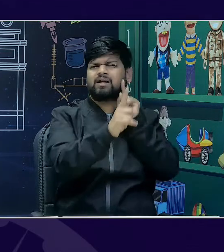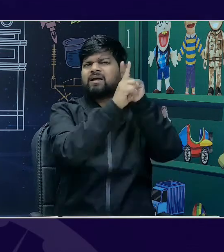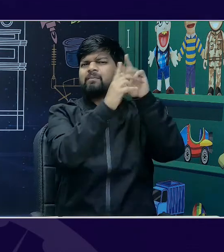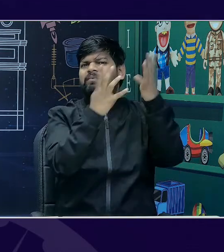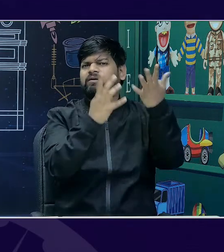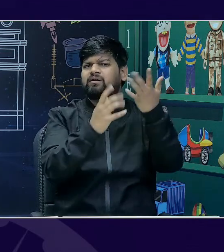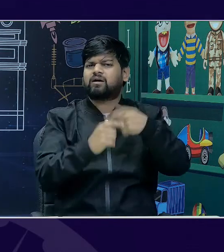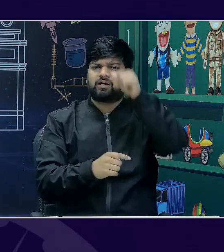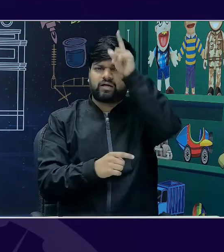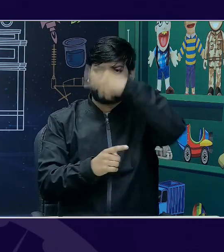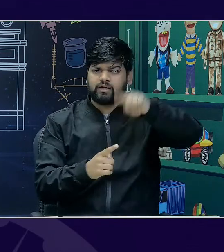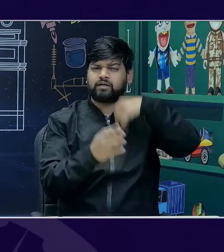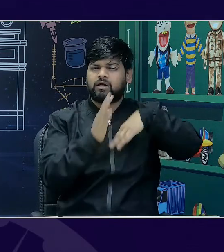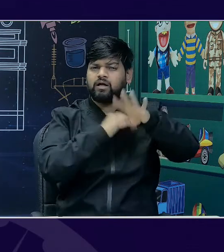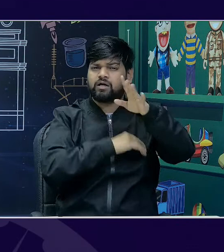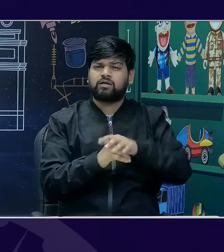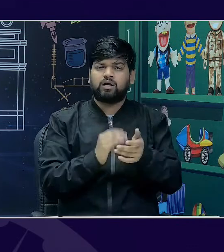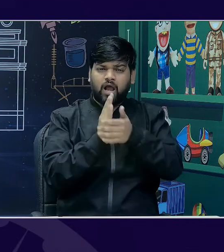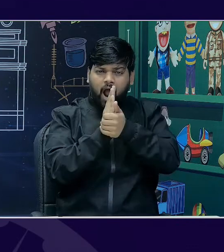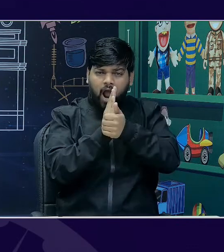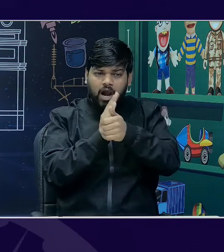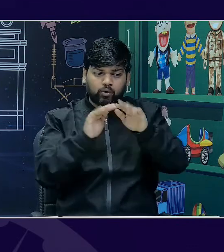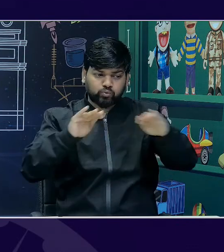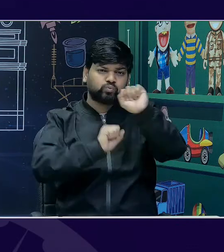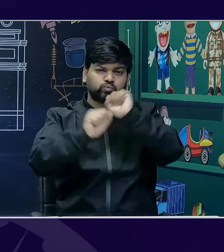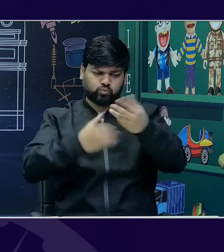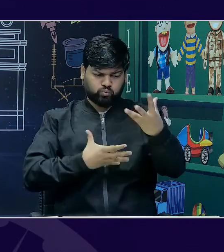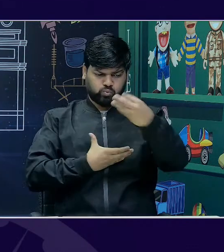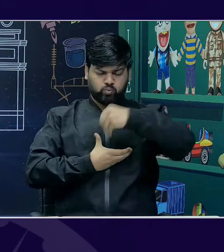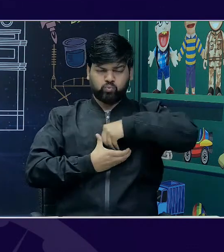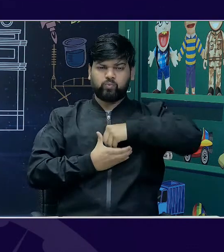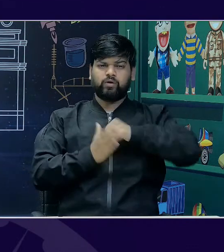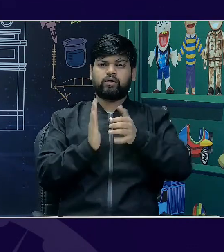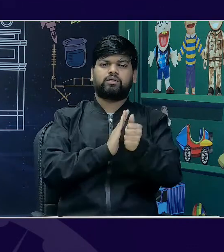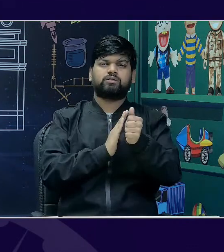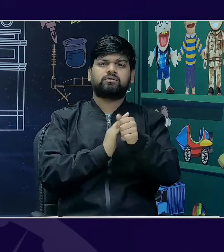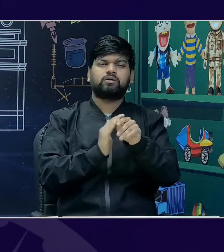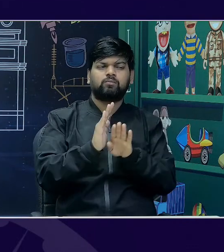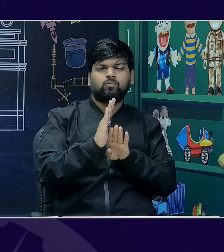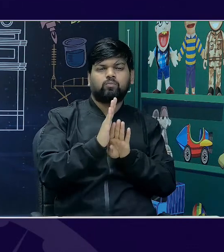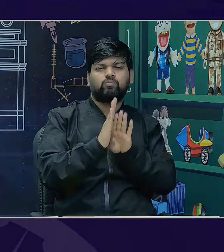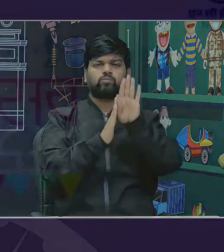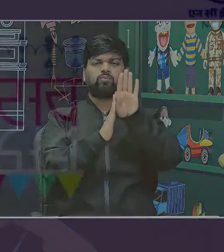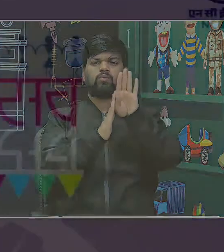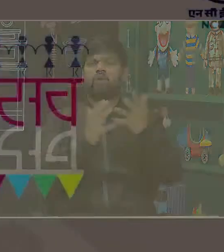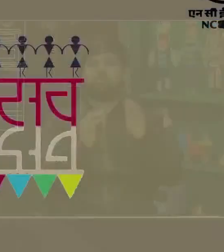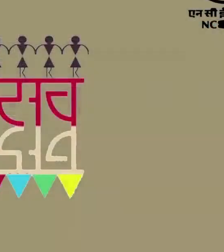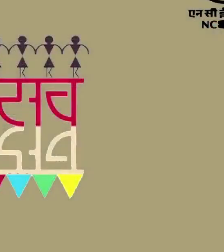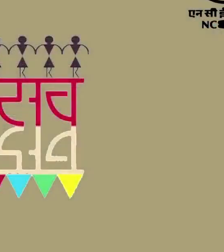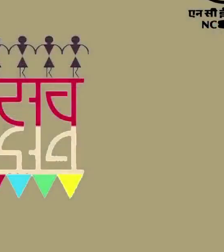our school students. So let's watch a few glimpses of Kala Utsav.